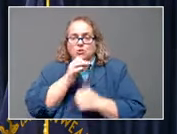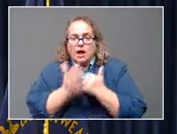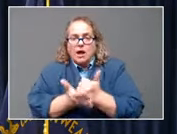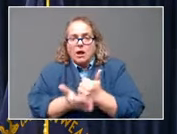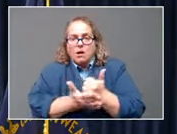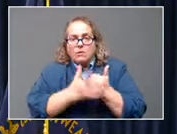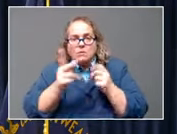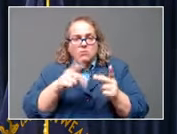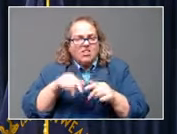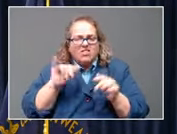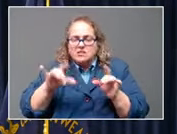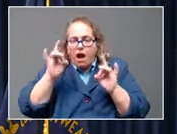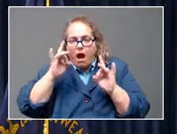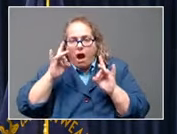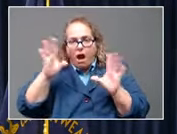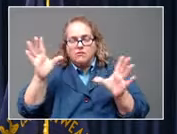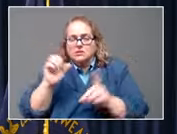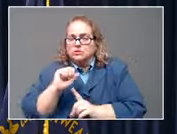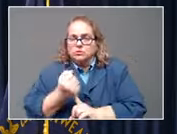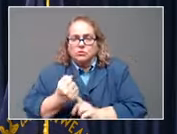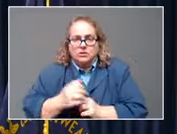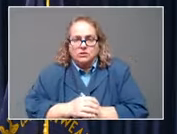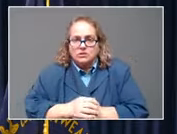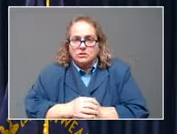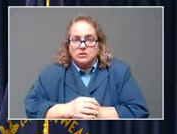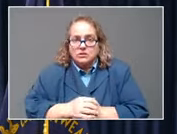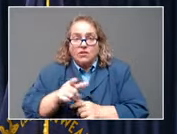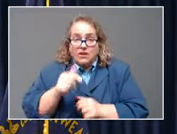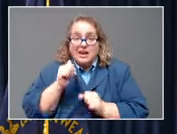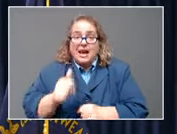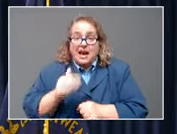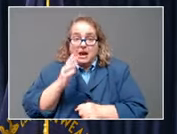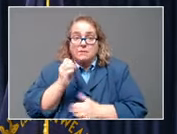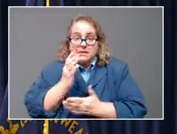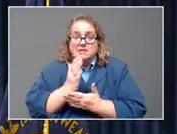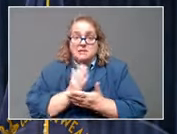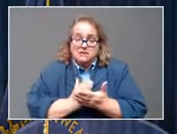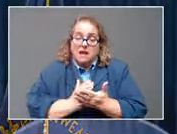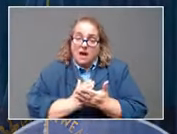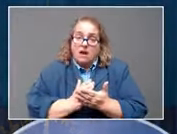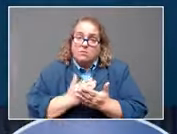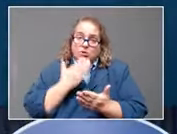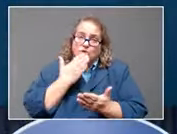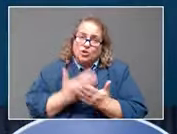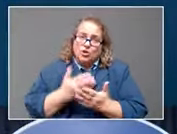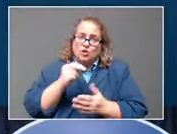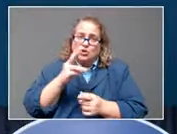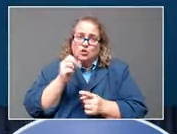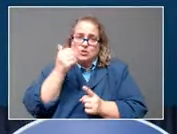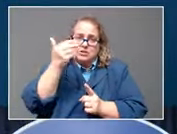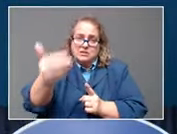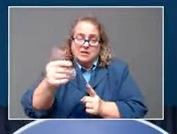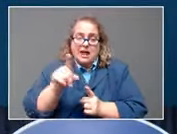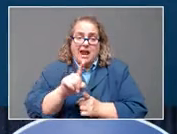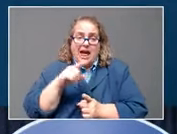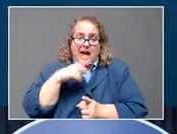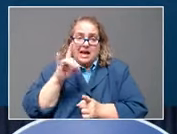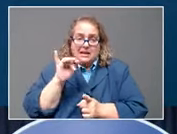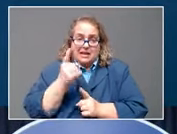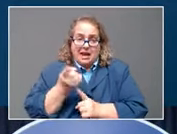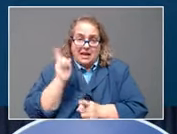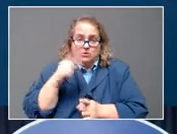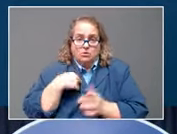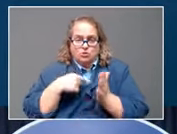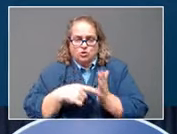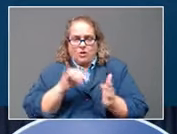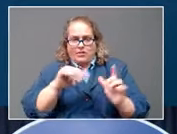circumstances. There could, though, be some light ahead. And if we could put up the first slide, please. Like I did last week, I'll start with a slide taken